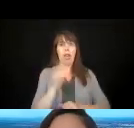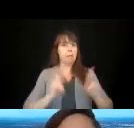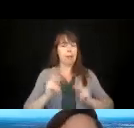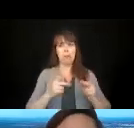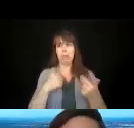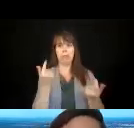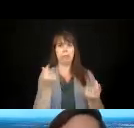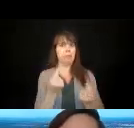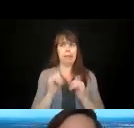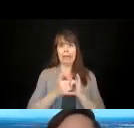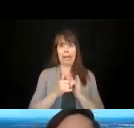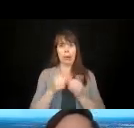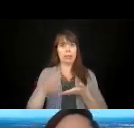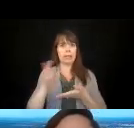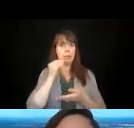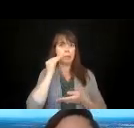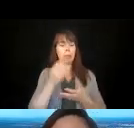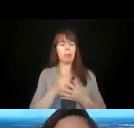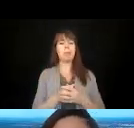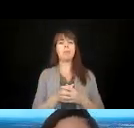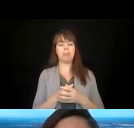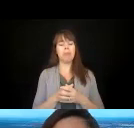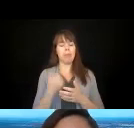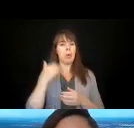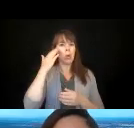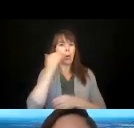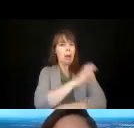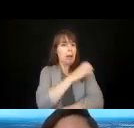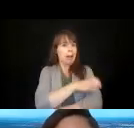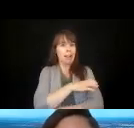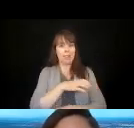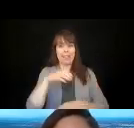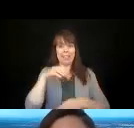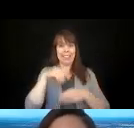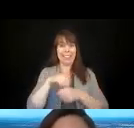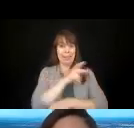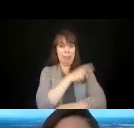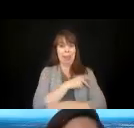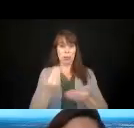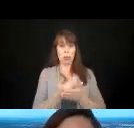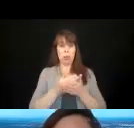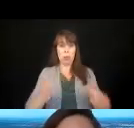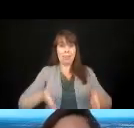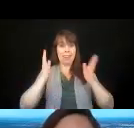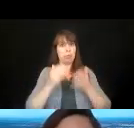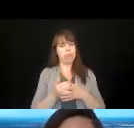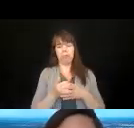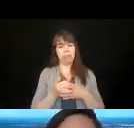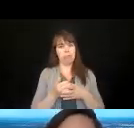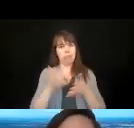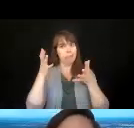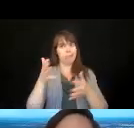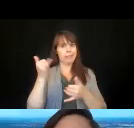out how to get patients home. And we know our clinical inpatient tower isn't going to be built for another several